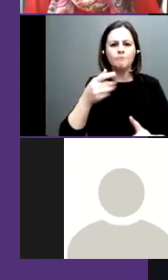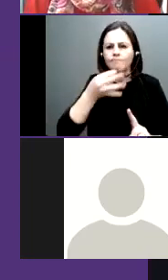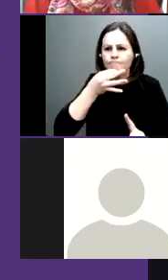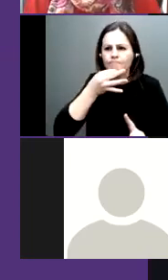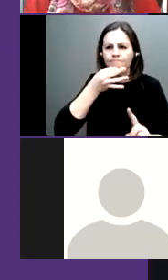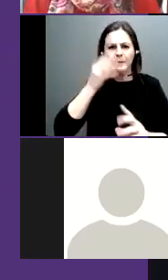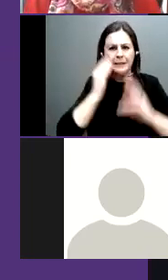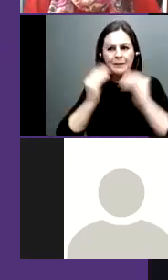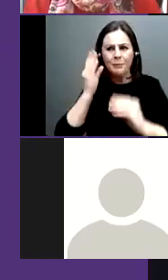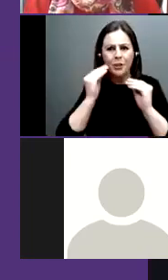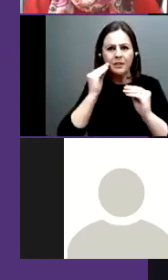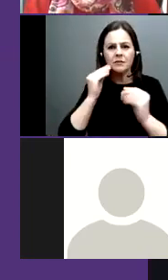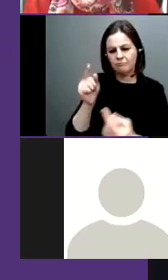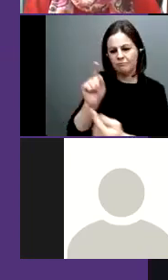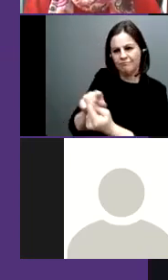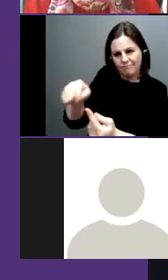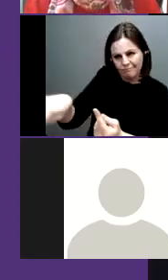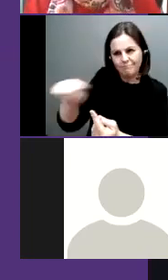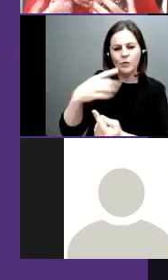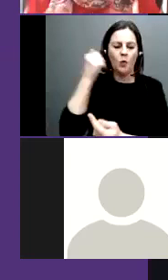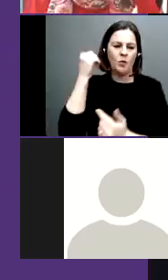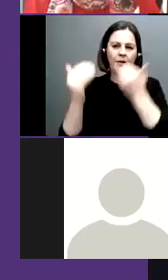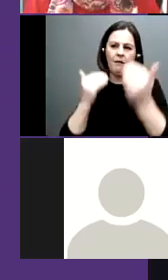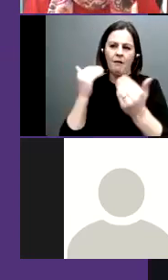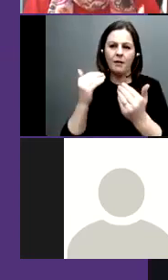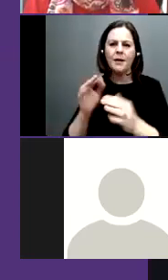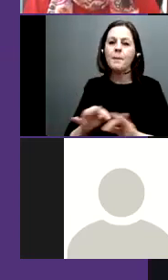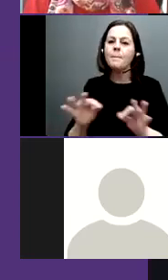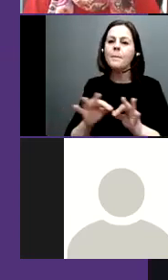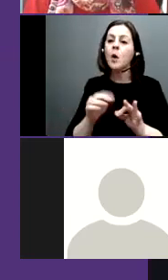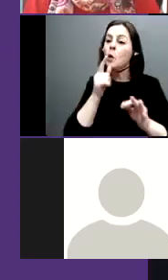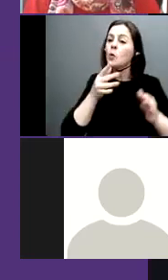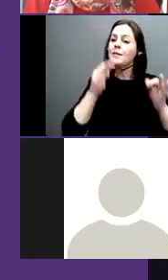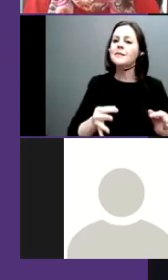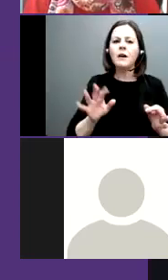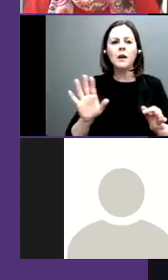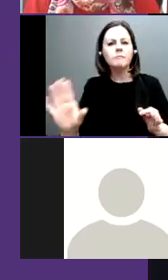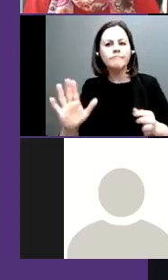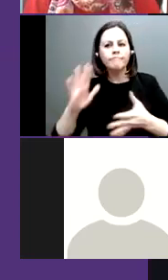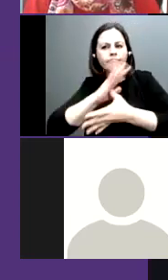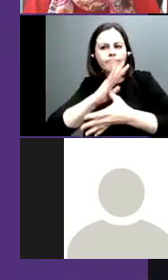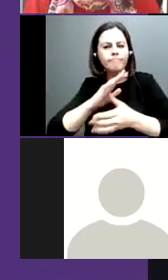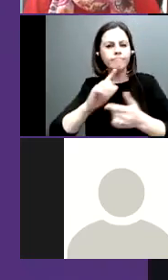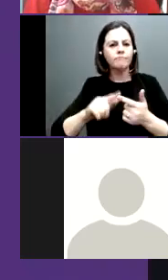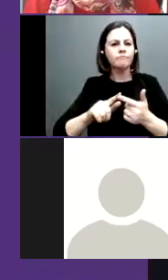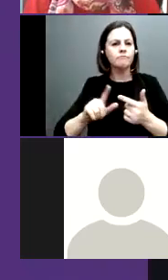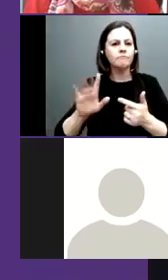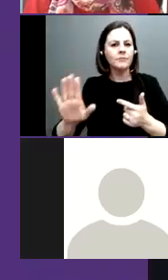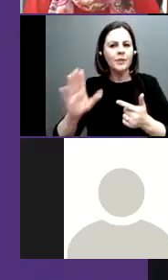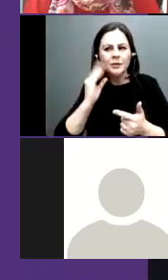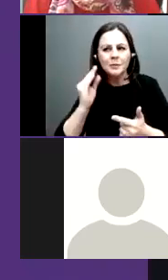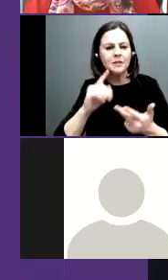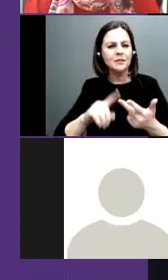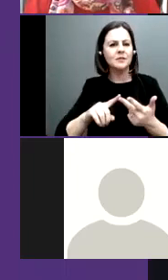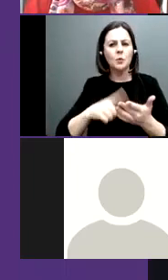what's important for them and what they need, and the folks that are working with these older adults, because they're the ones that